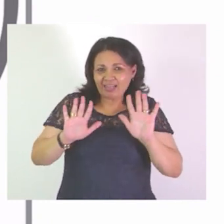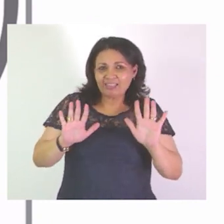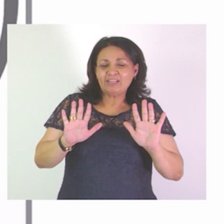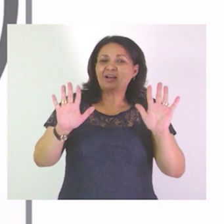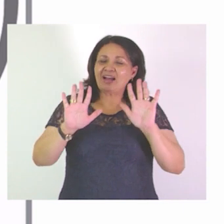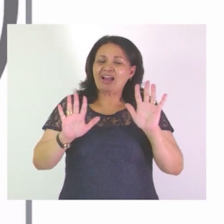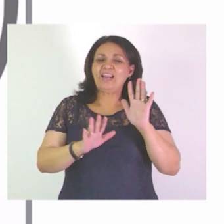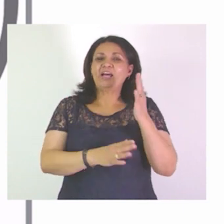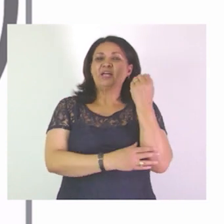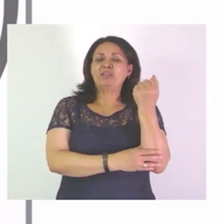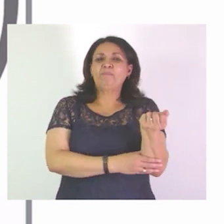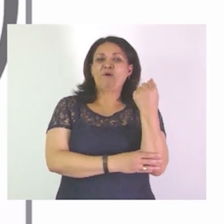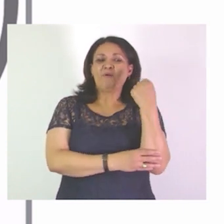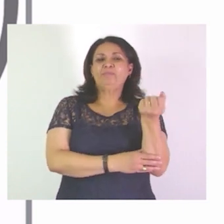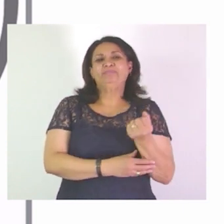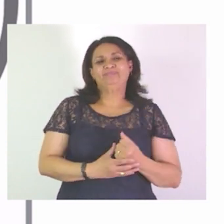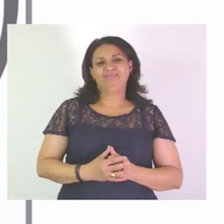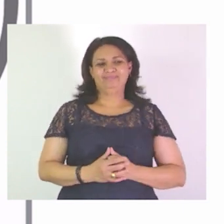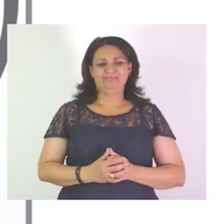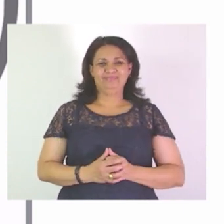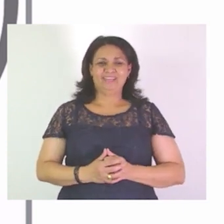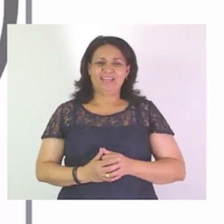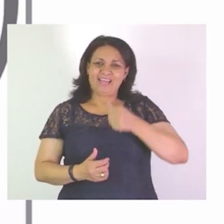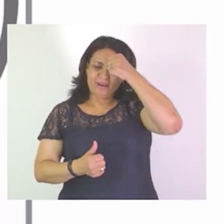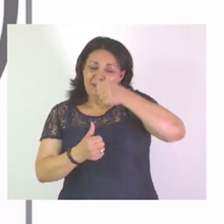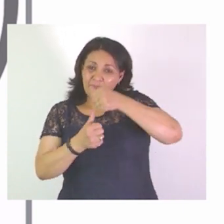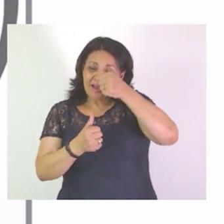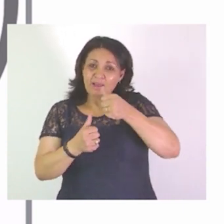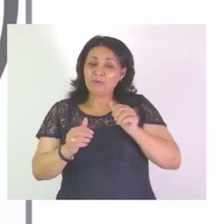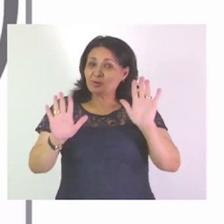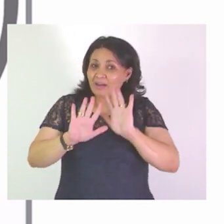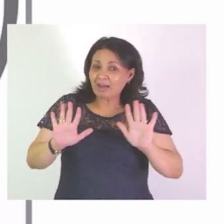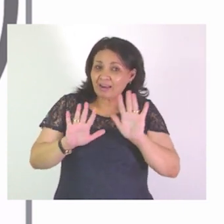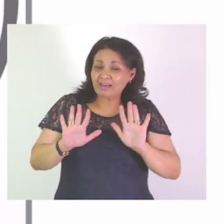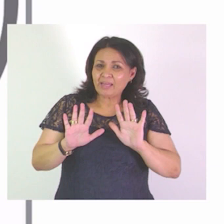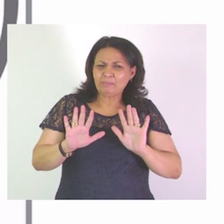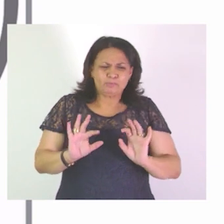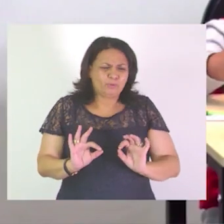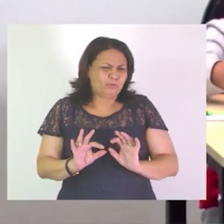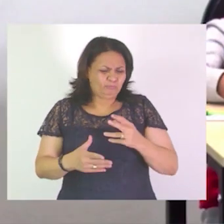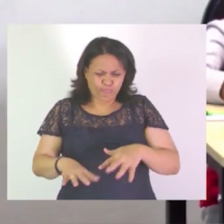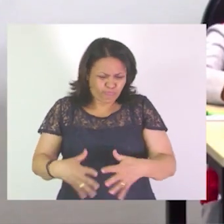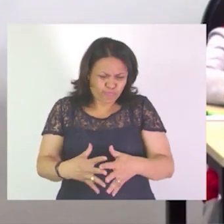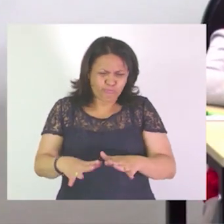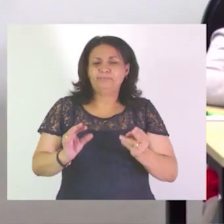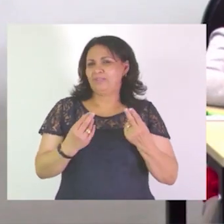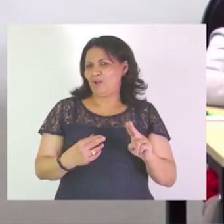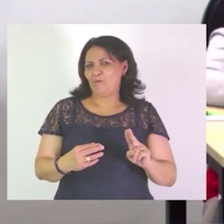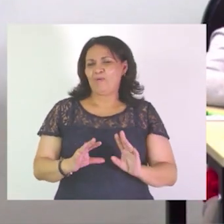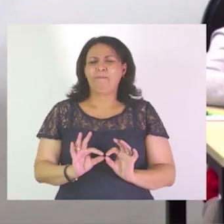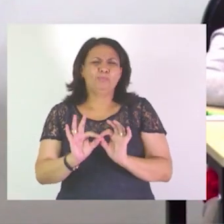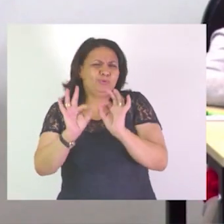each part. Remember, when you are coloring, make sure that it is neatly done.